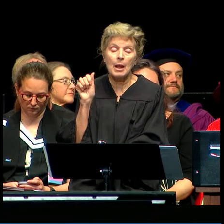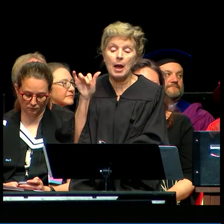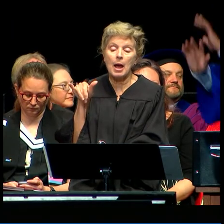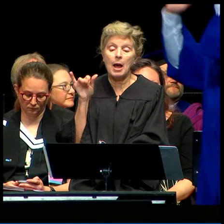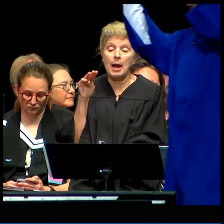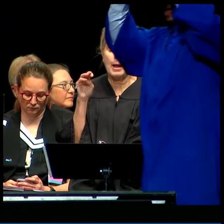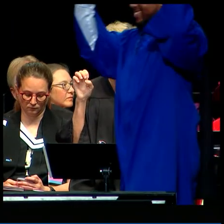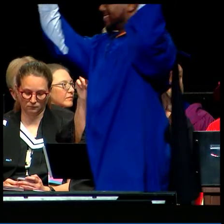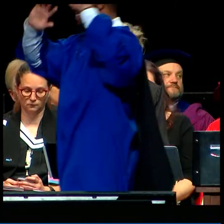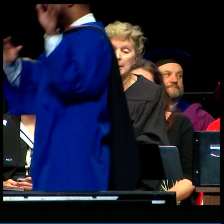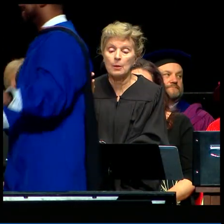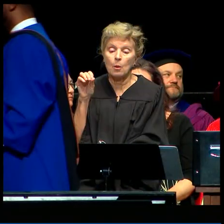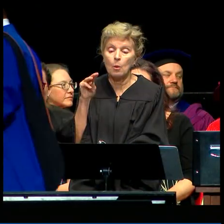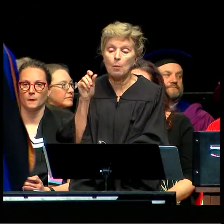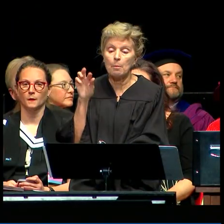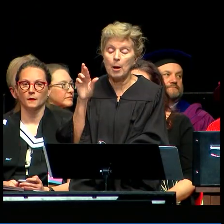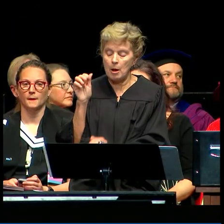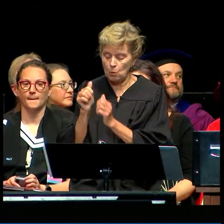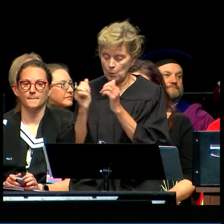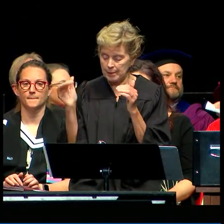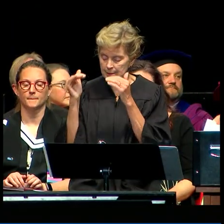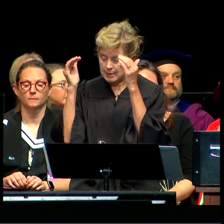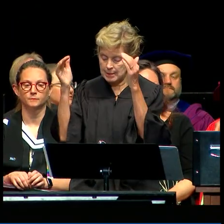Ayman Omar, with distinction.